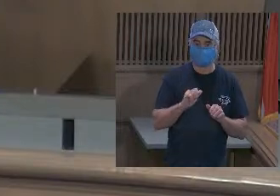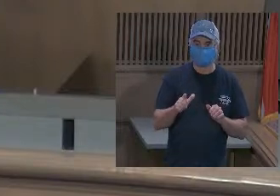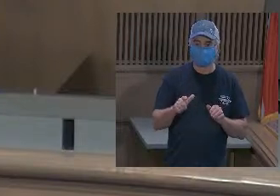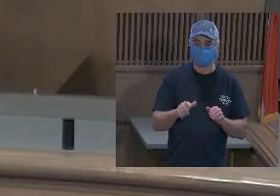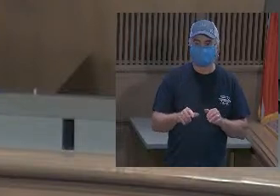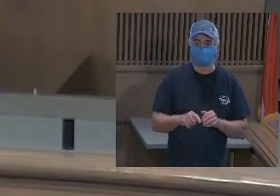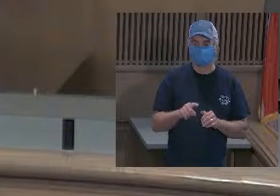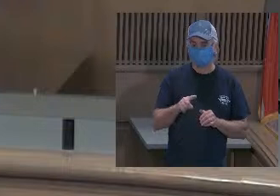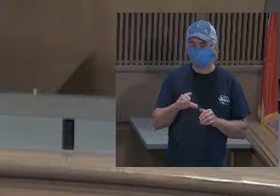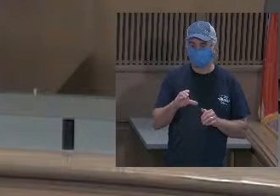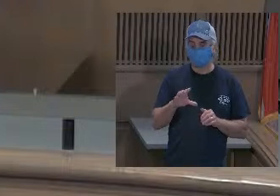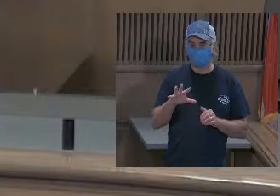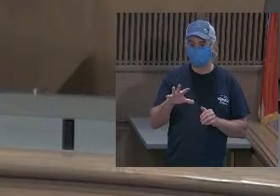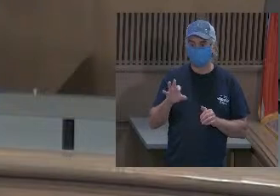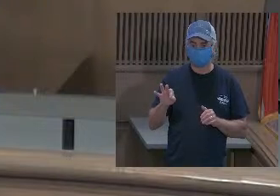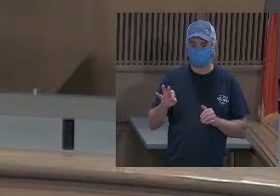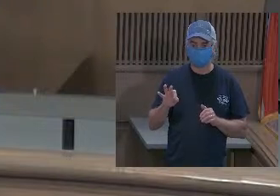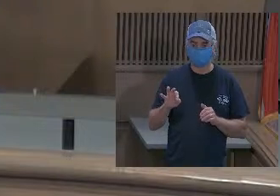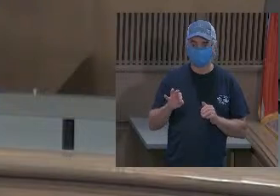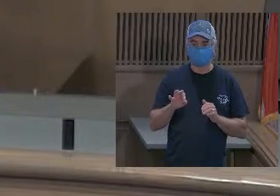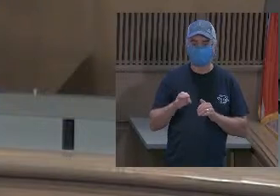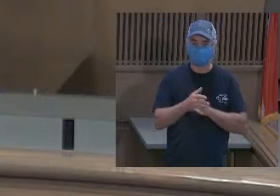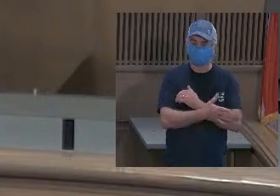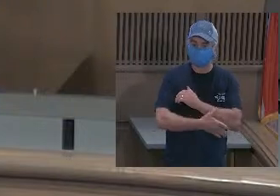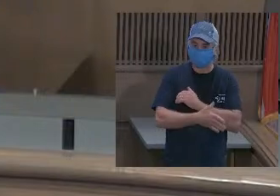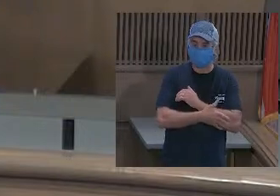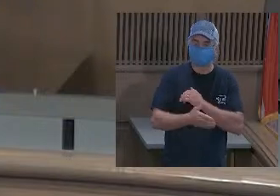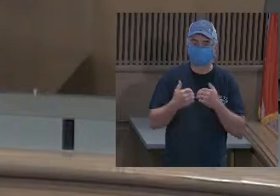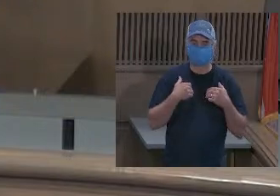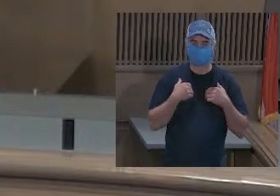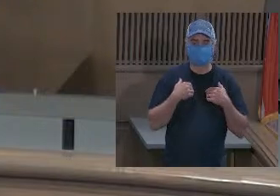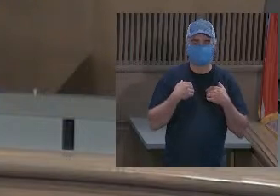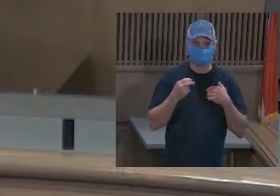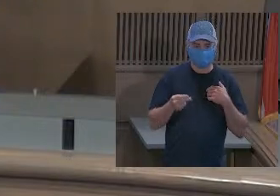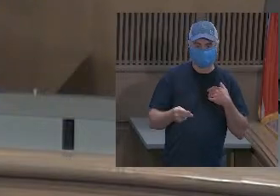in Georgia are in the rate of high spread.